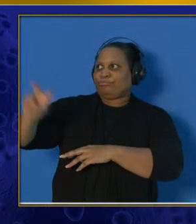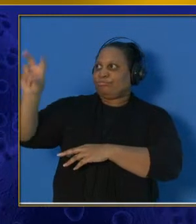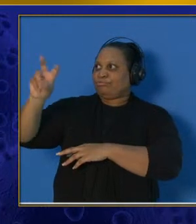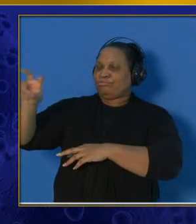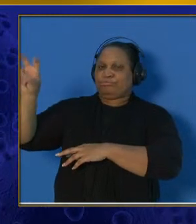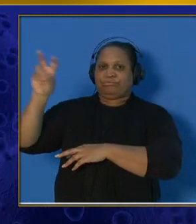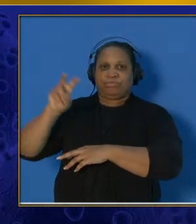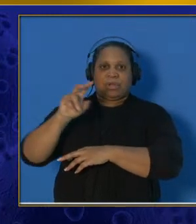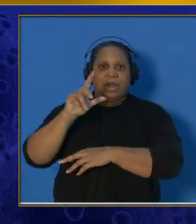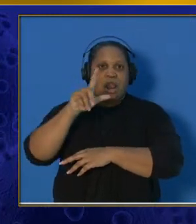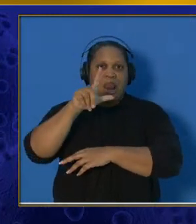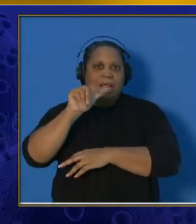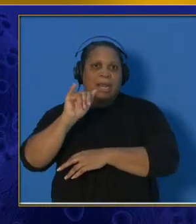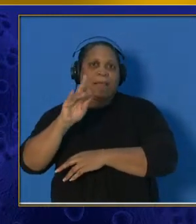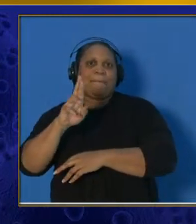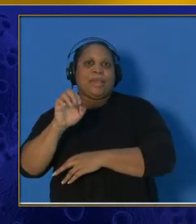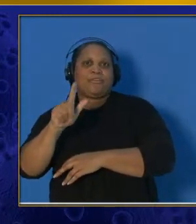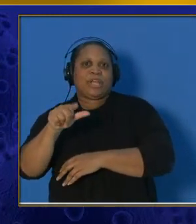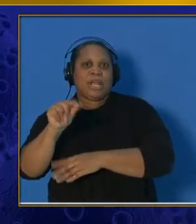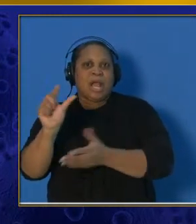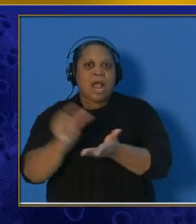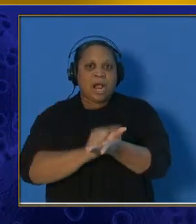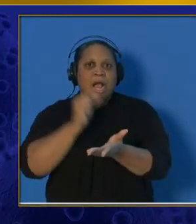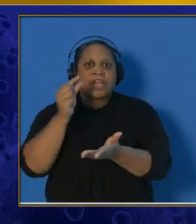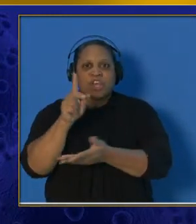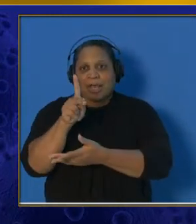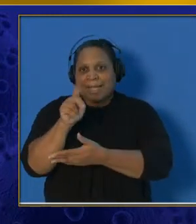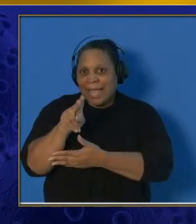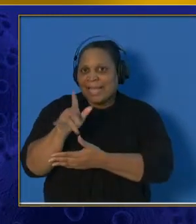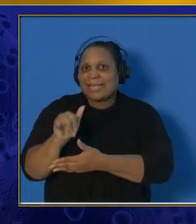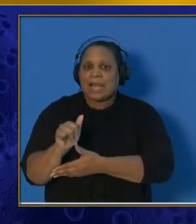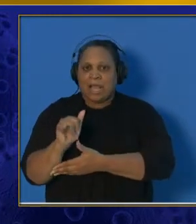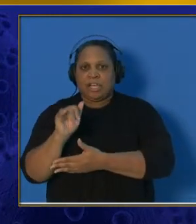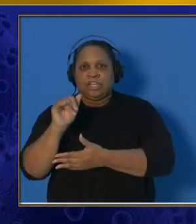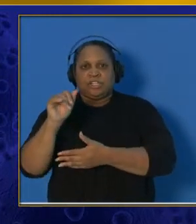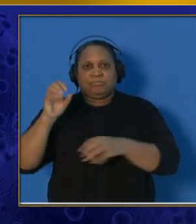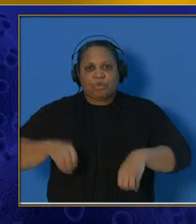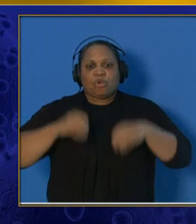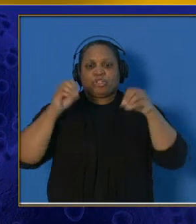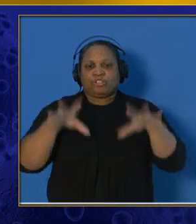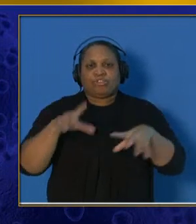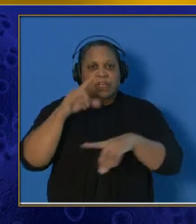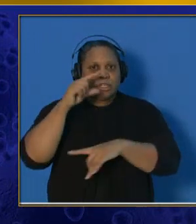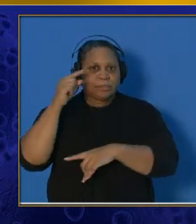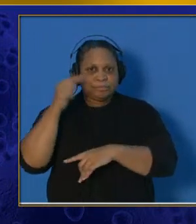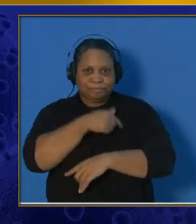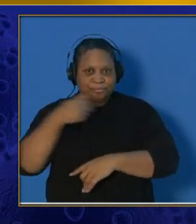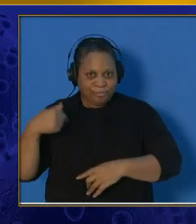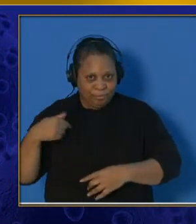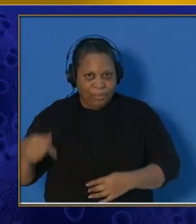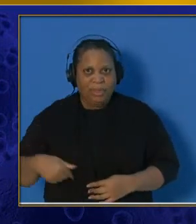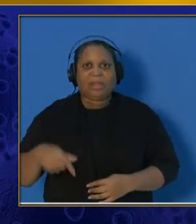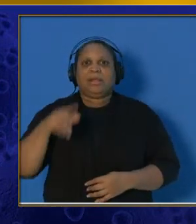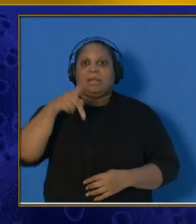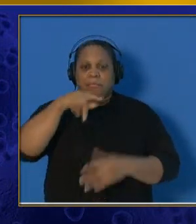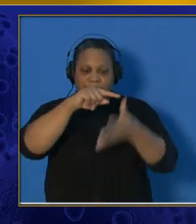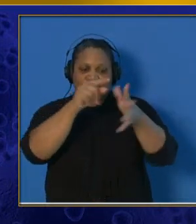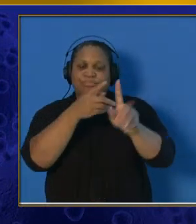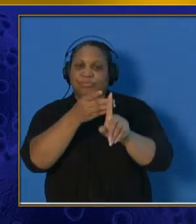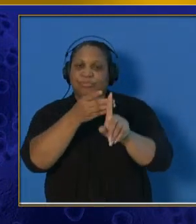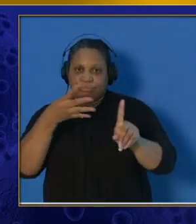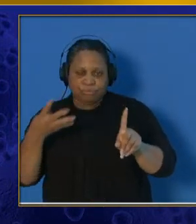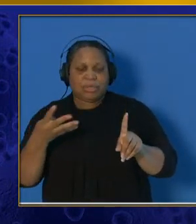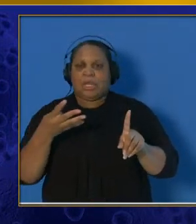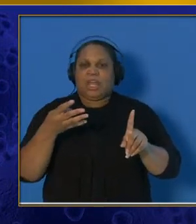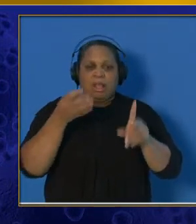including Liberia, Ghana, Kenya, Australia, China, Vanuatu, Fiji, Papua New Guinea, where